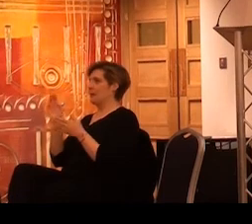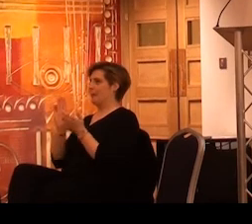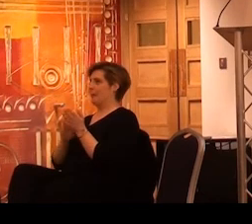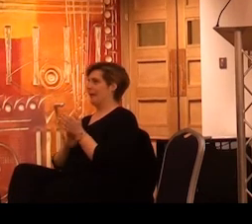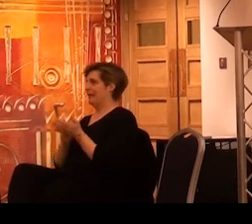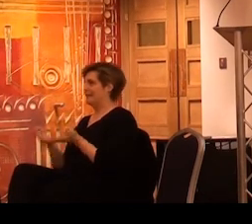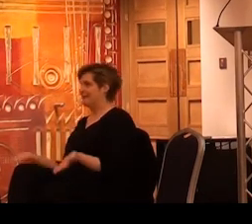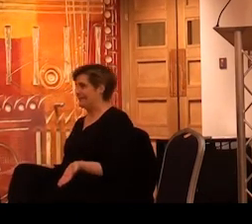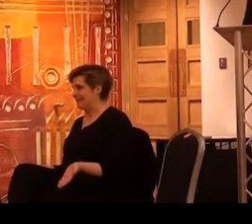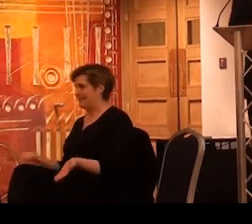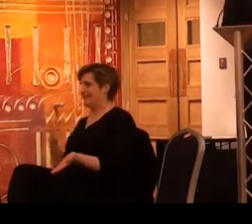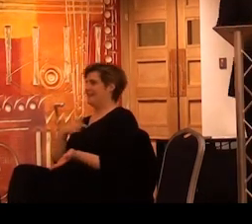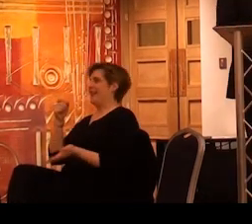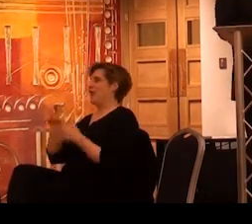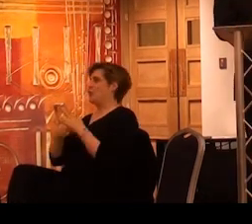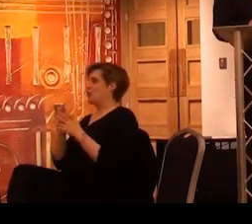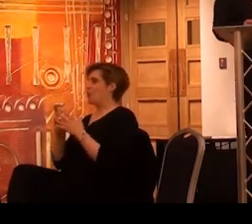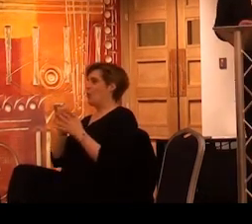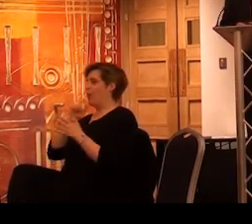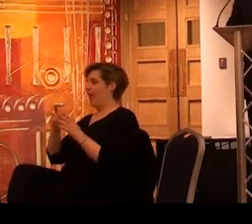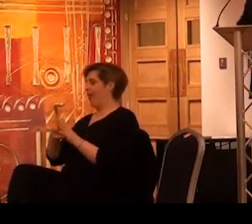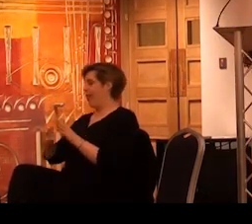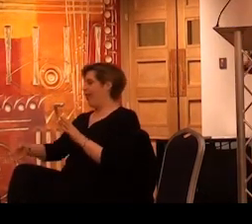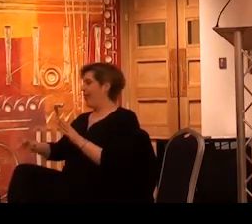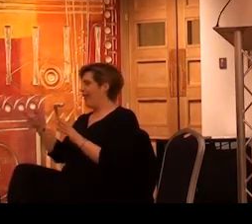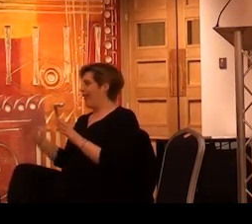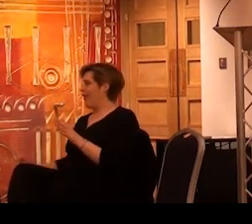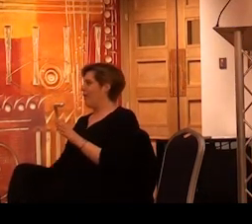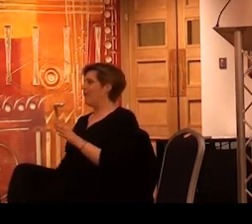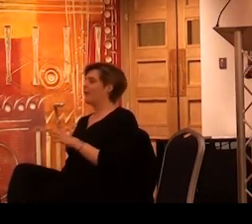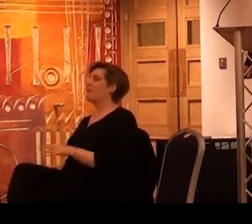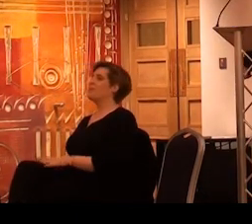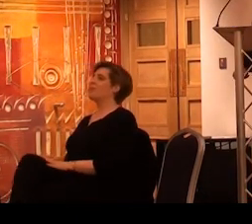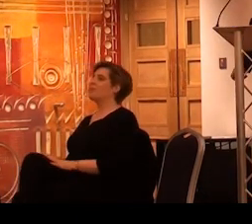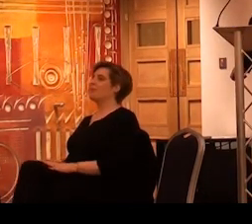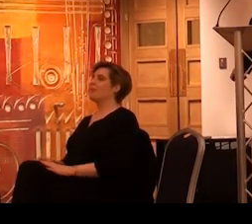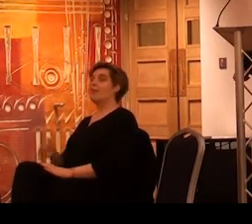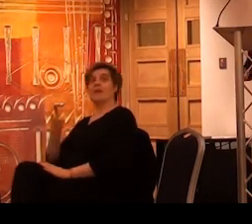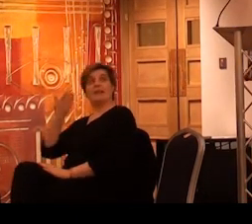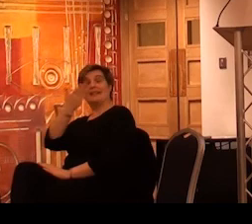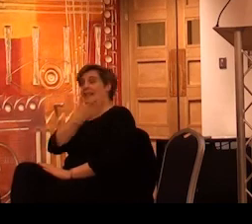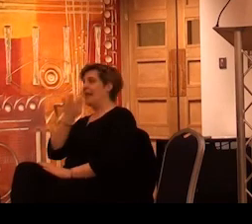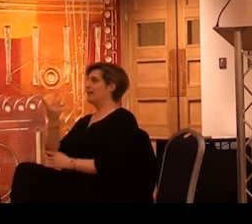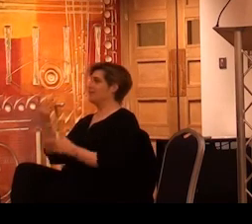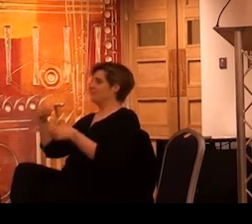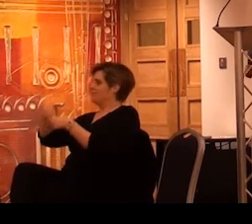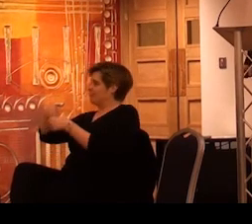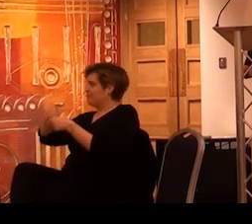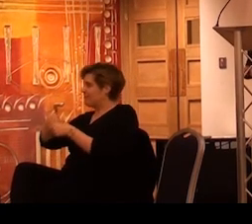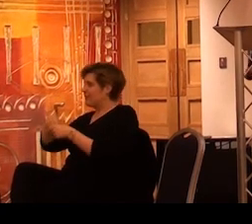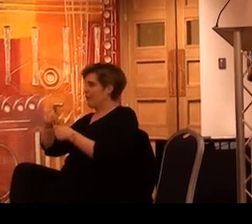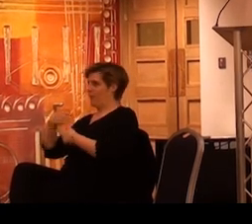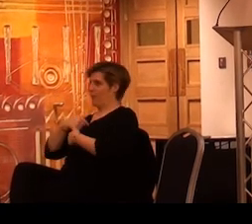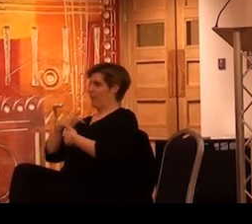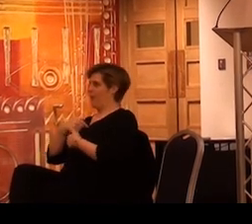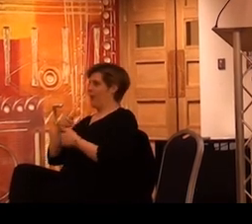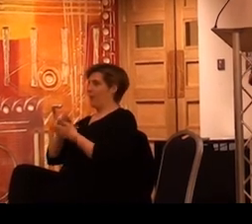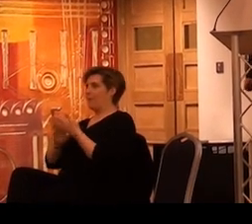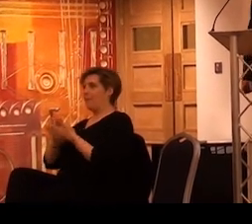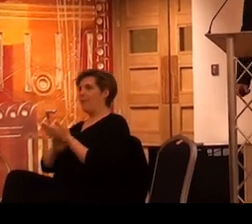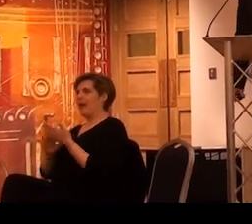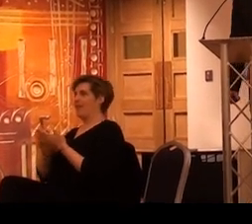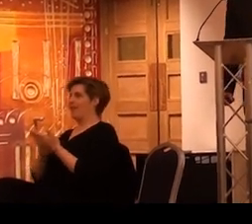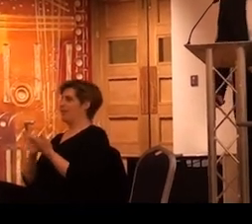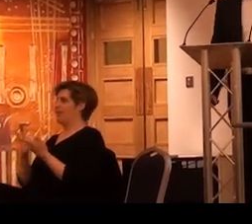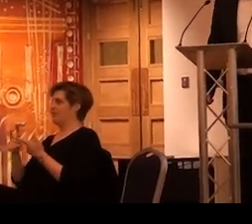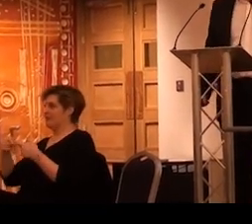when it's time to finish up. So I think this encapsulates for me what it's like being a SENCO in a mainstream school now. It's a